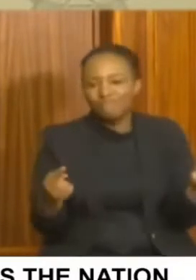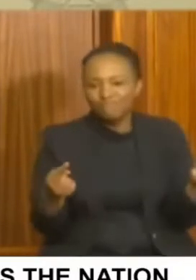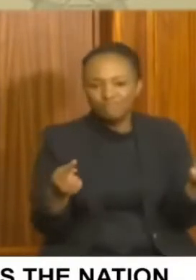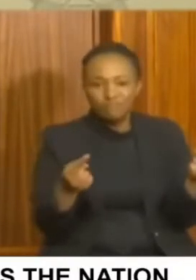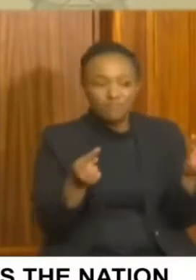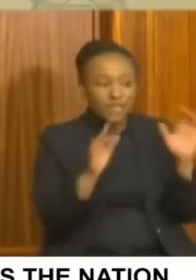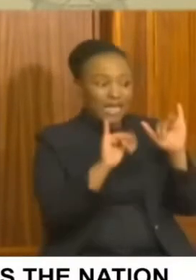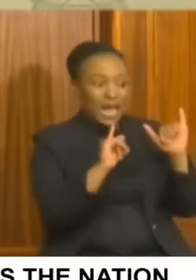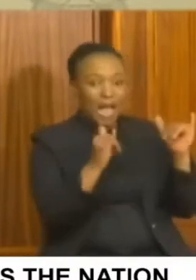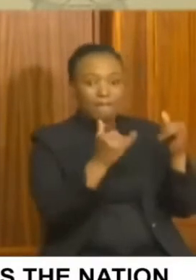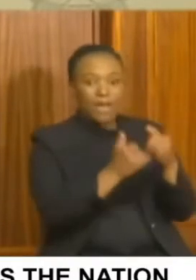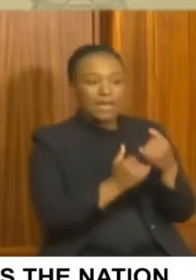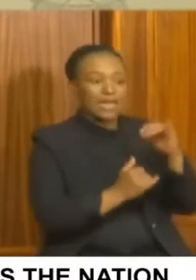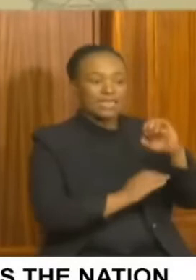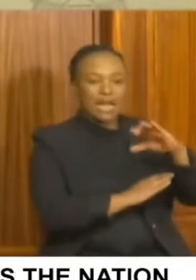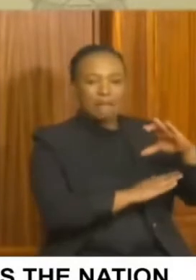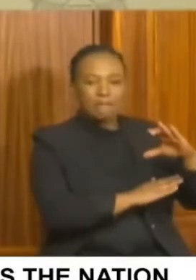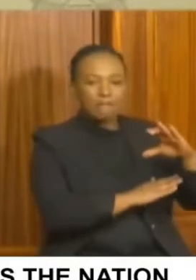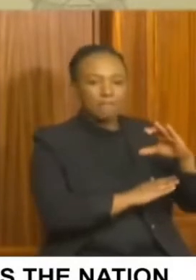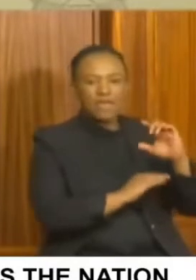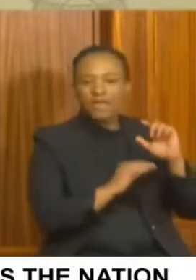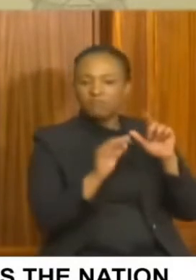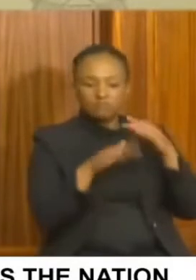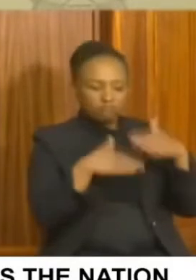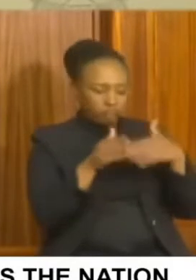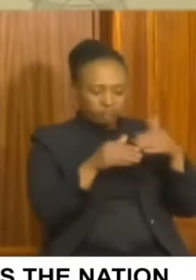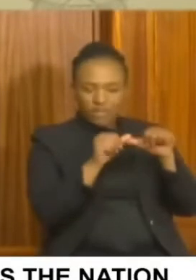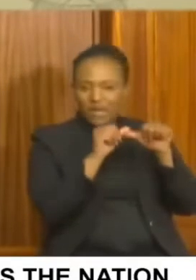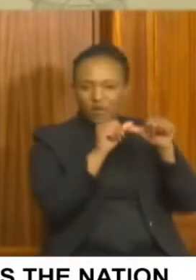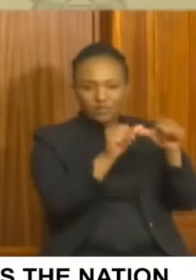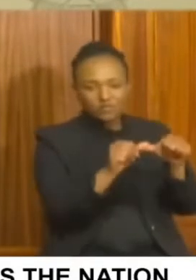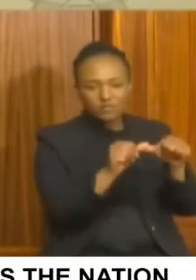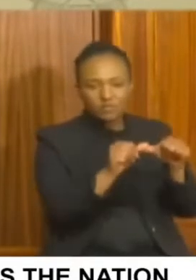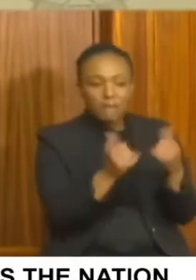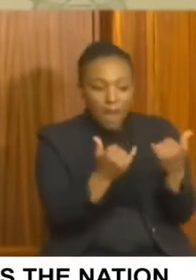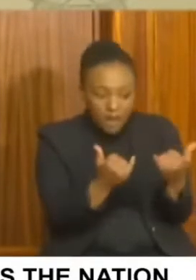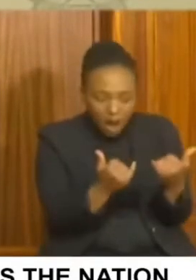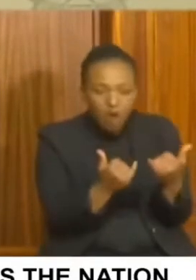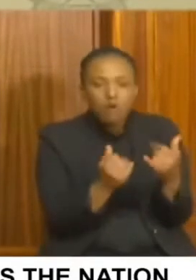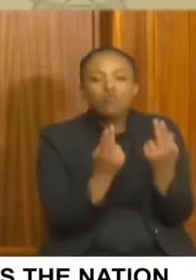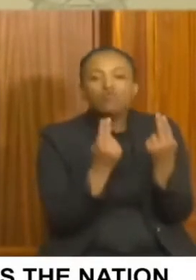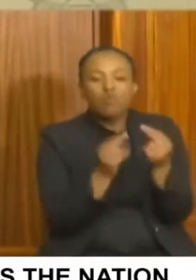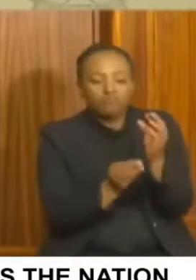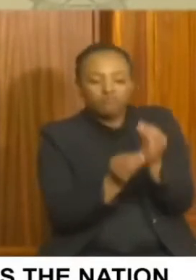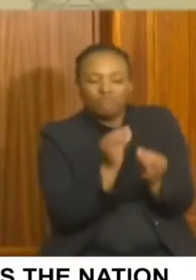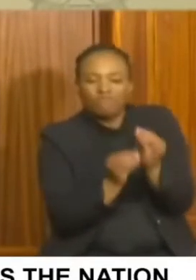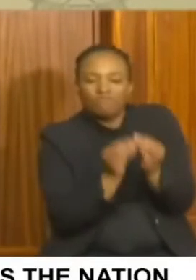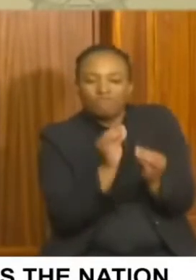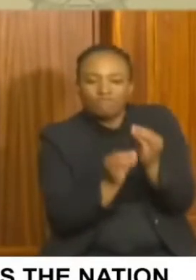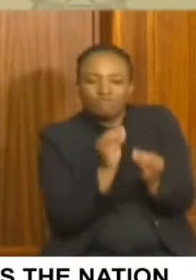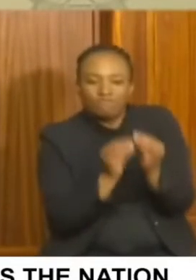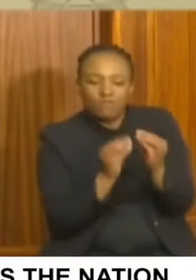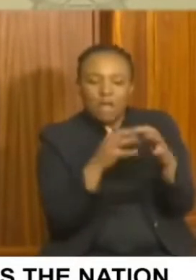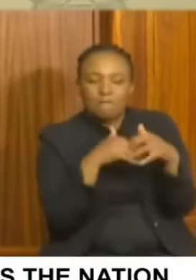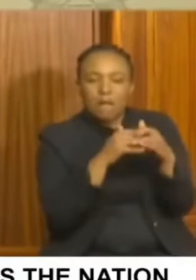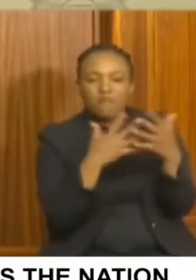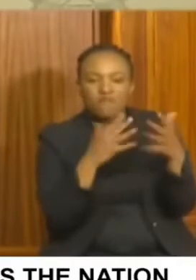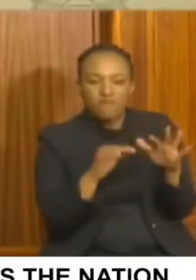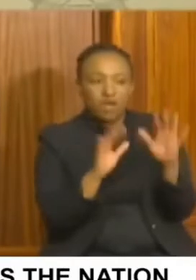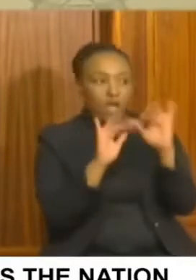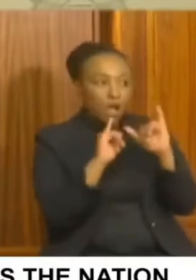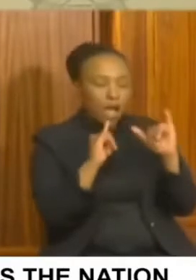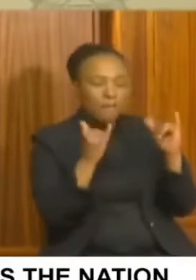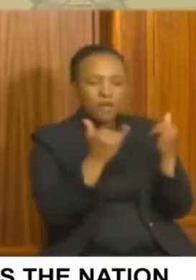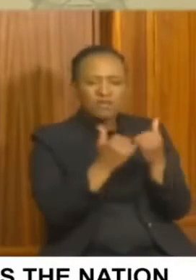in Eastern Cape is now able to go ahead and produce new doses. Why, did they clean the tanks finally? The company has committed